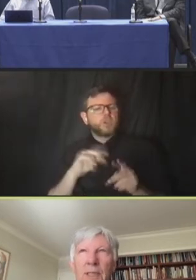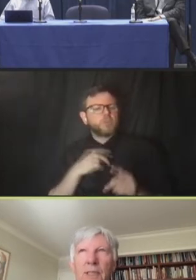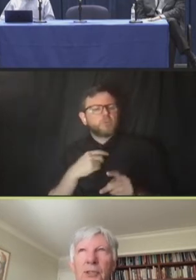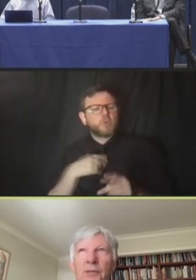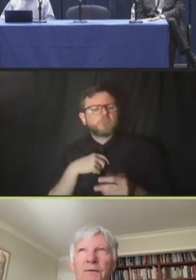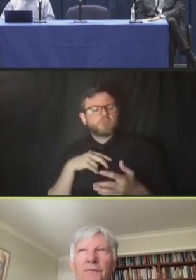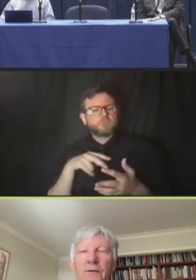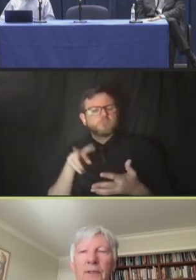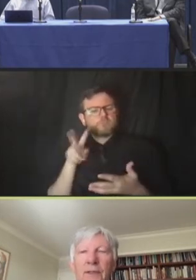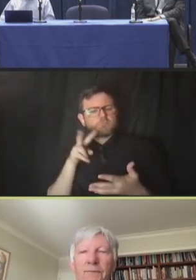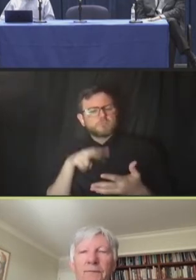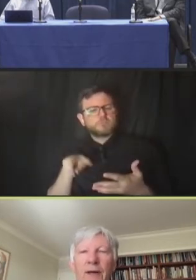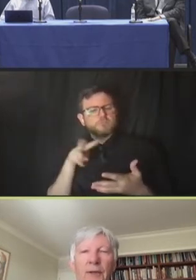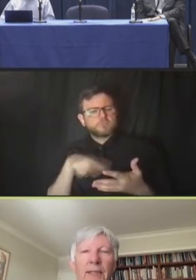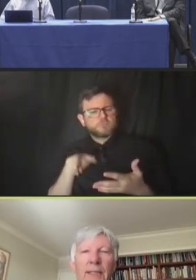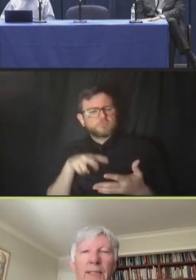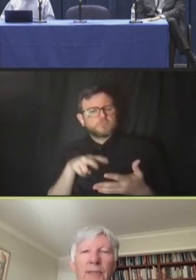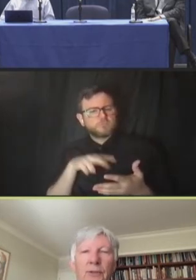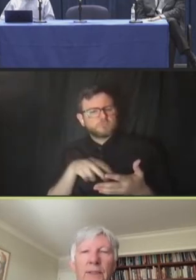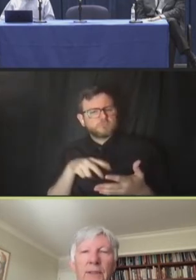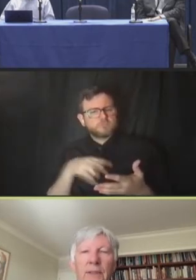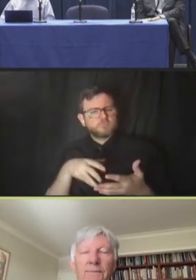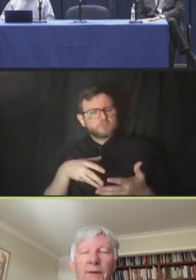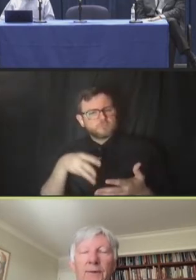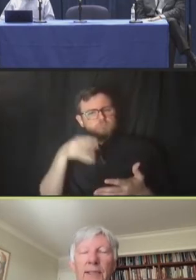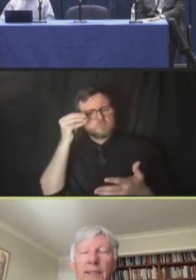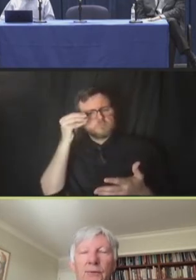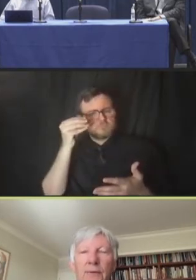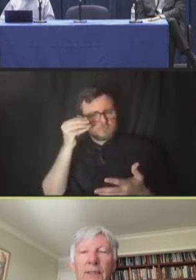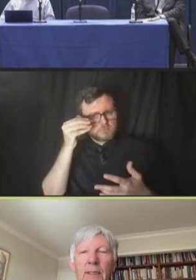information. So if they're evaluating these three